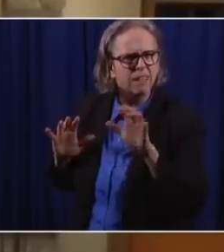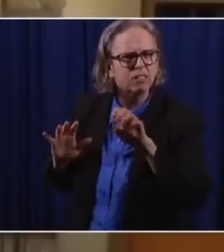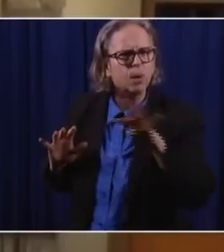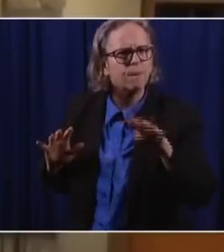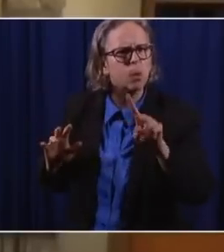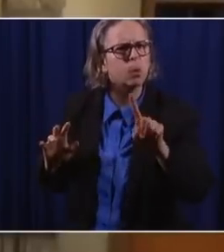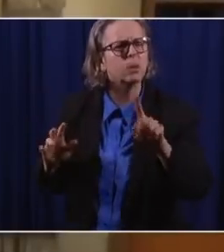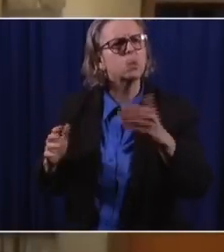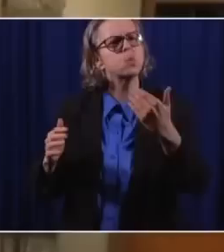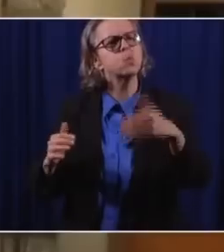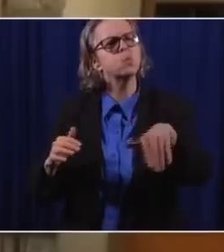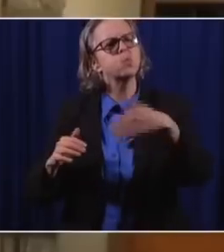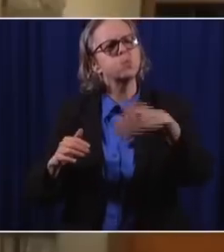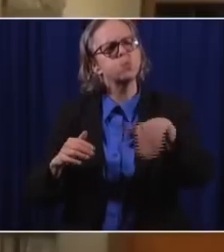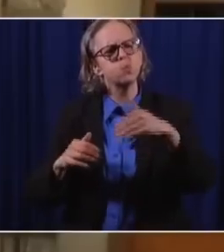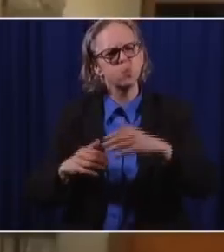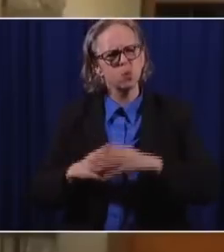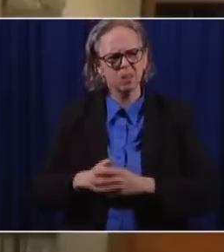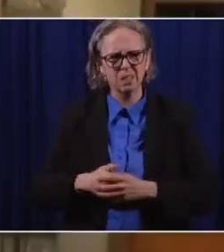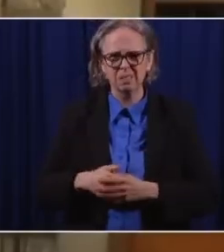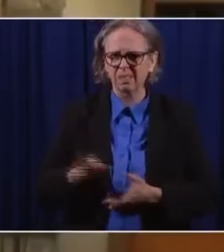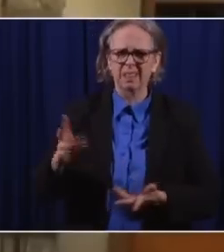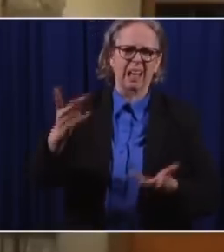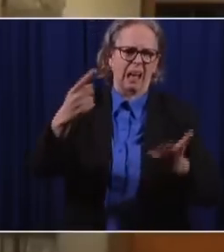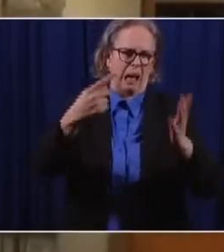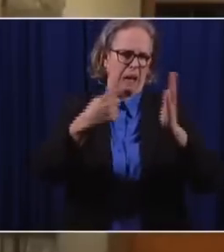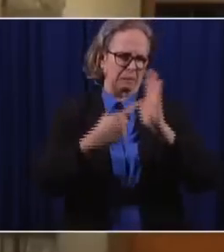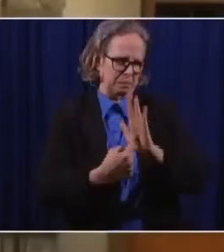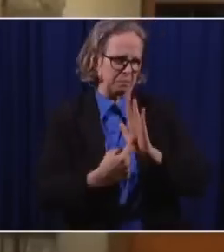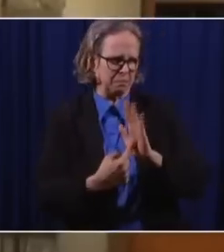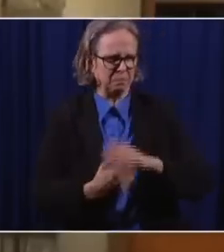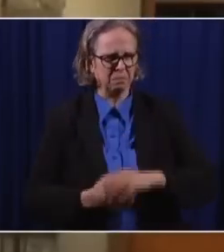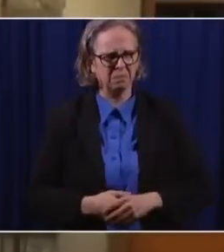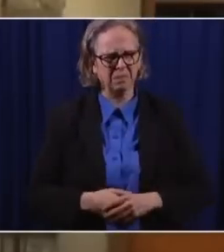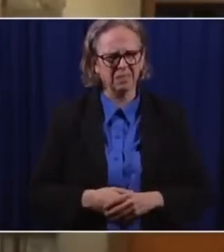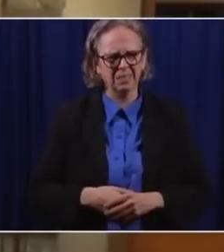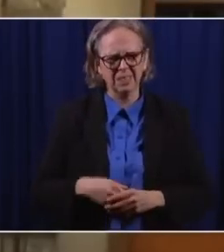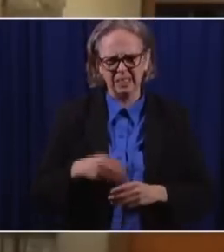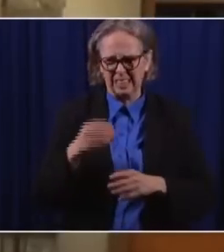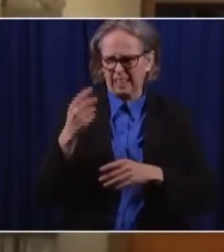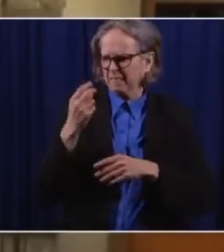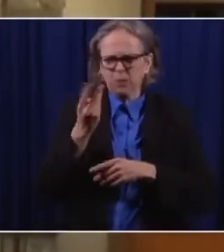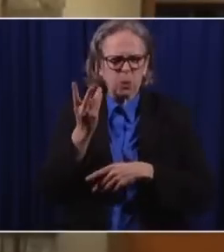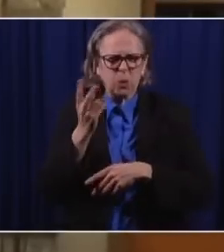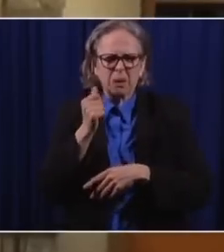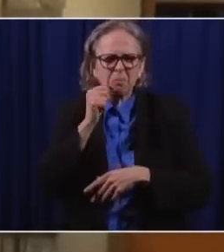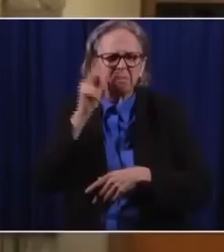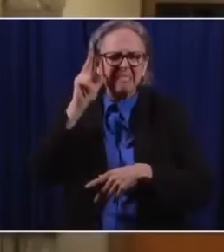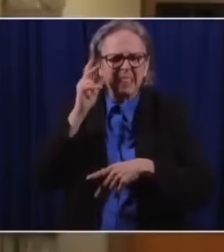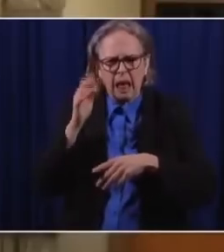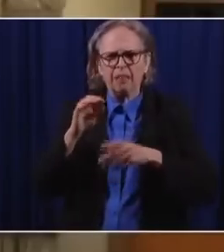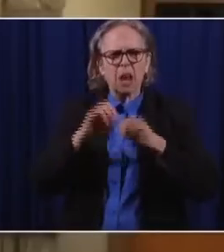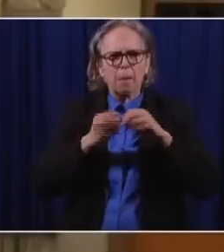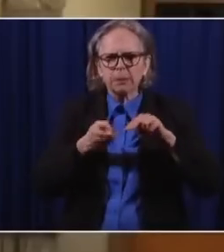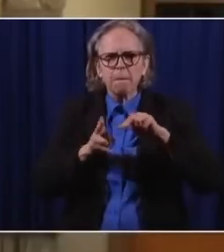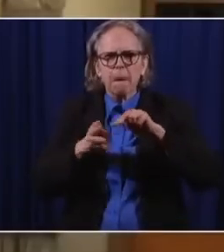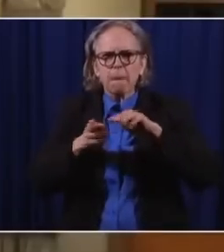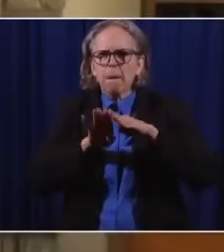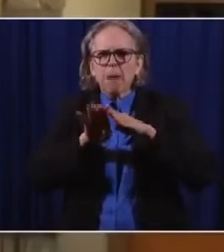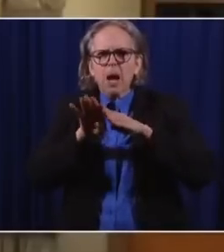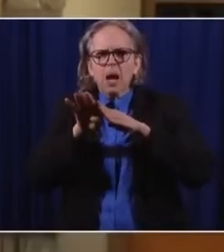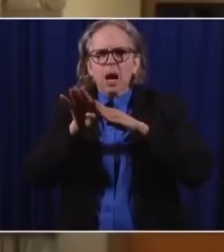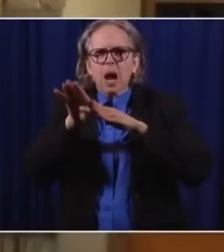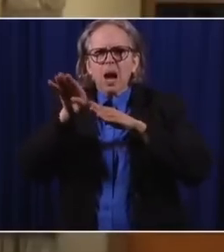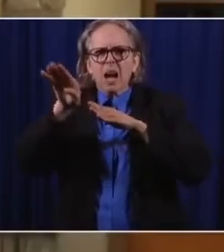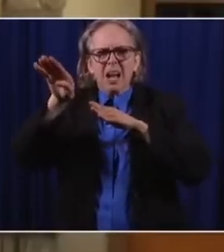not too long ago, a few days ago. And you can see what it just continues, sadly, to